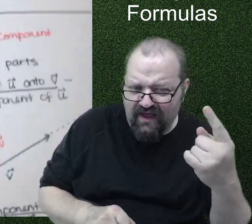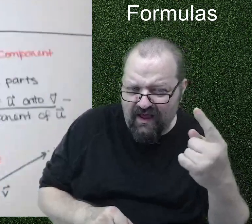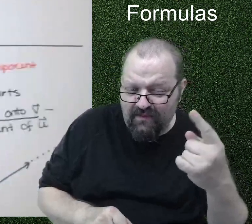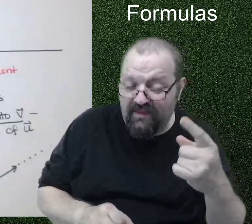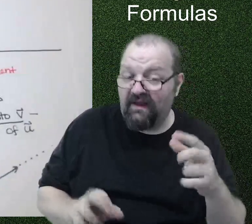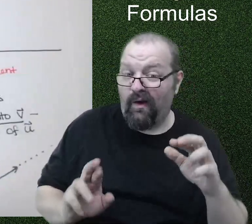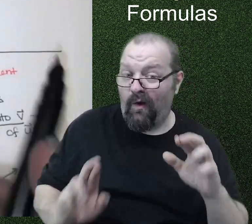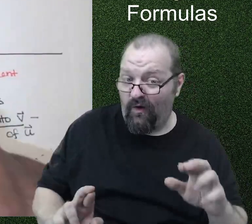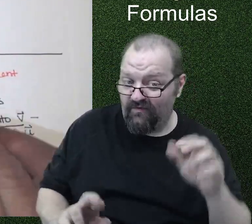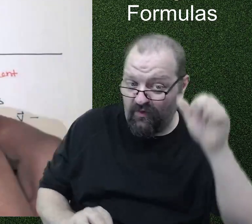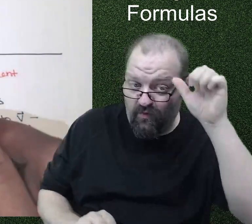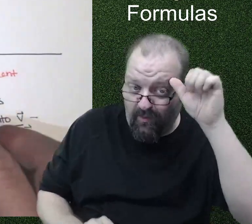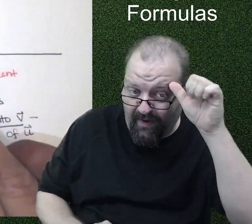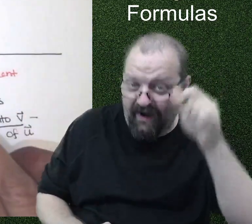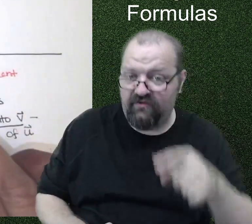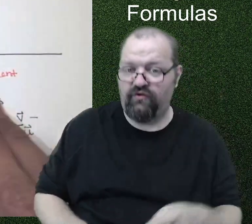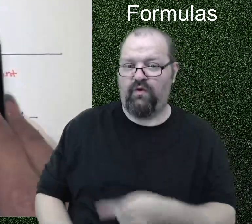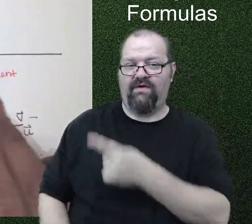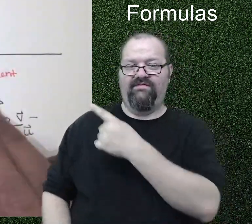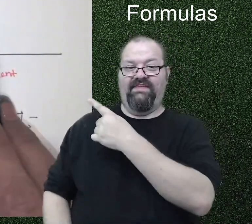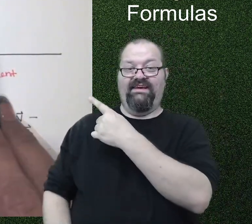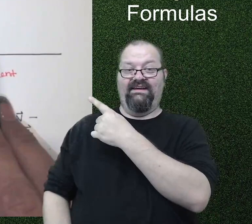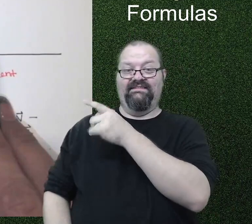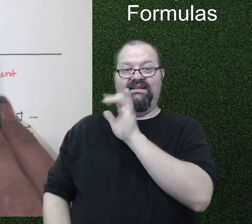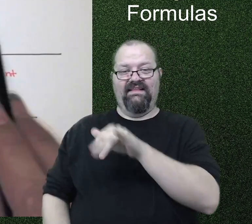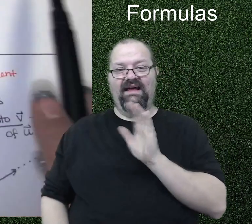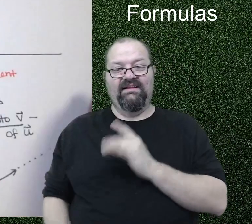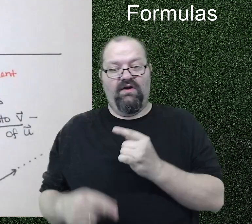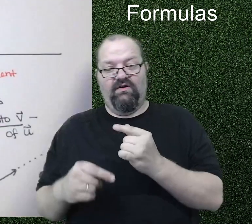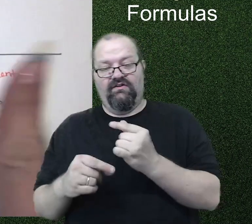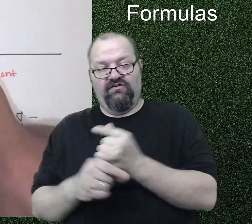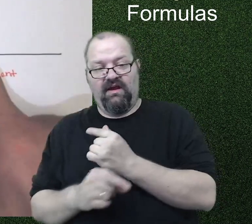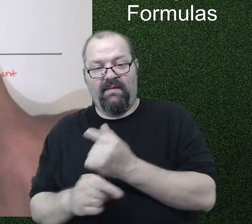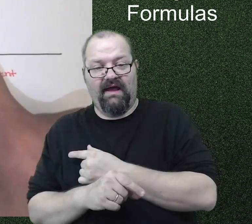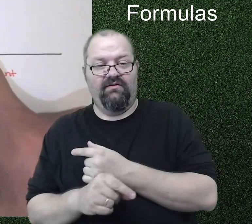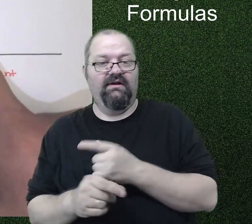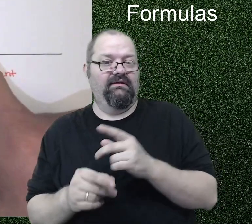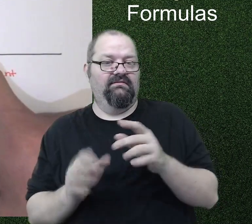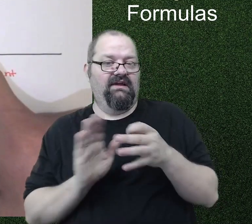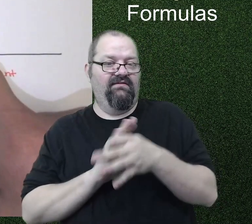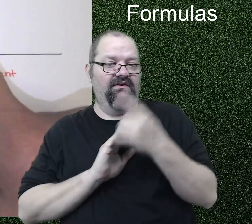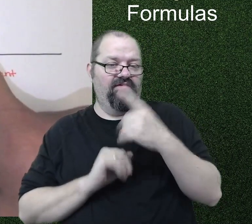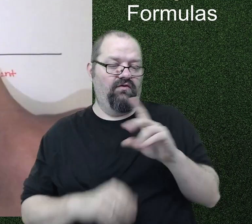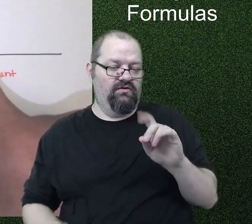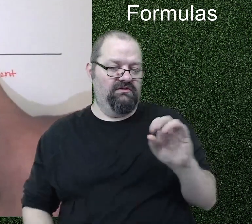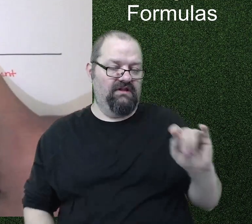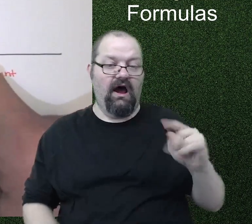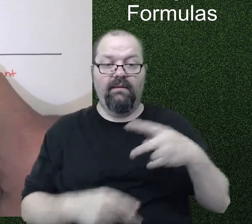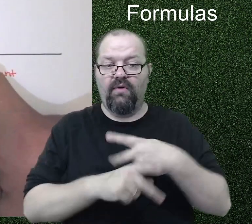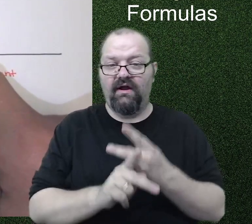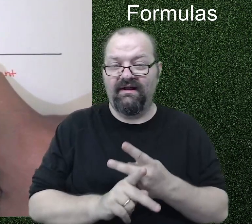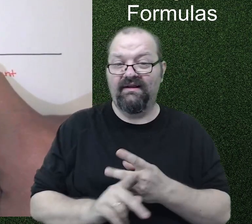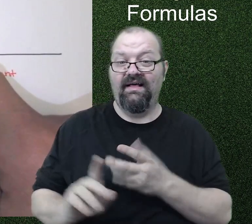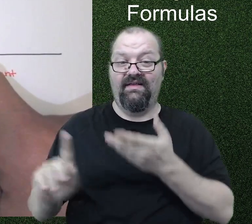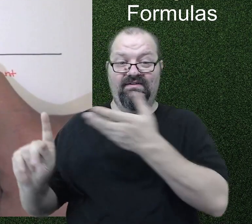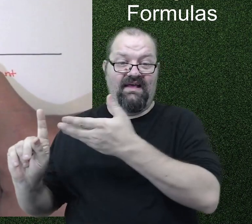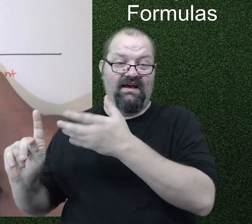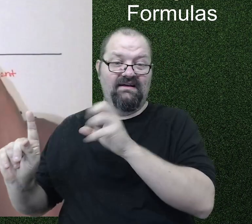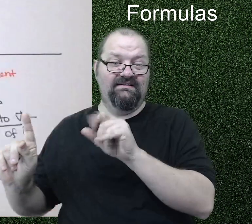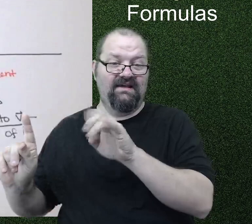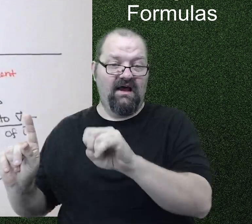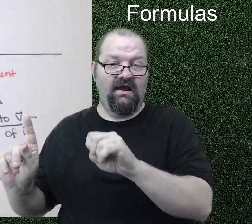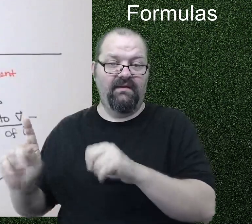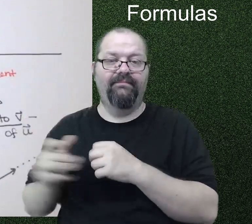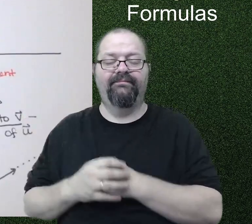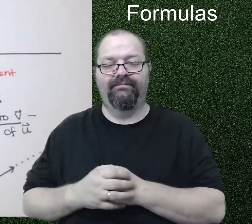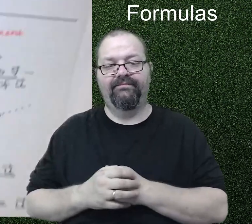you of this. It's our geometric definition of dot product. Look, there's that side. It's the length of u times cosine